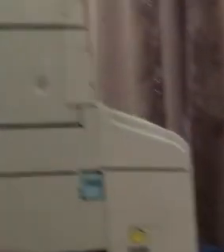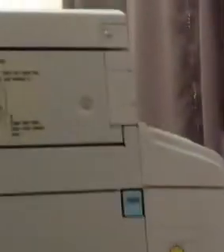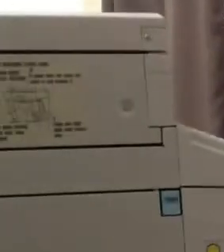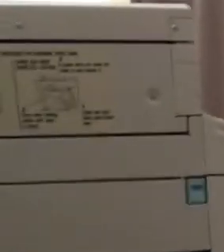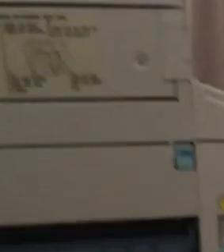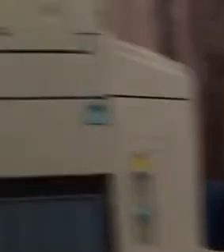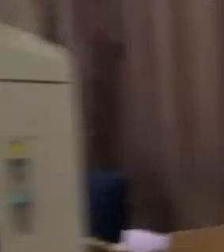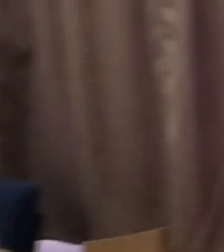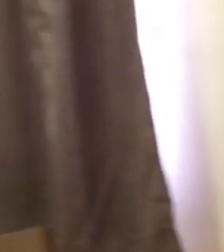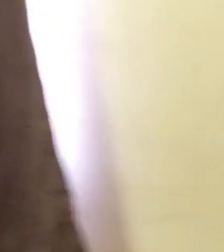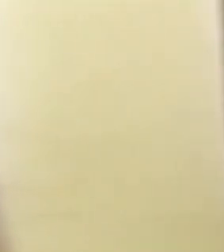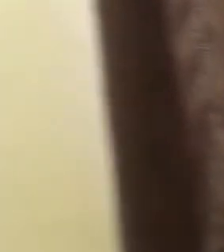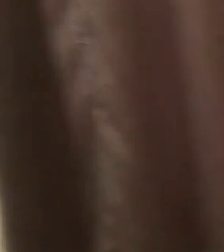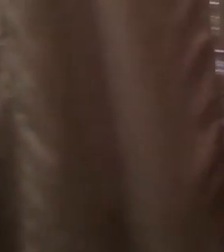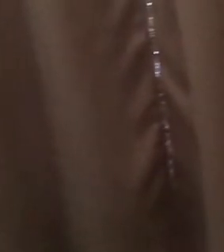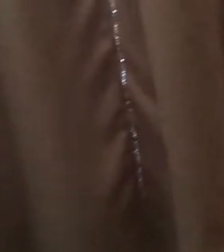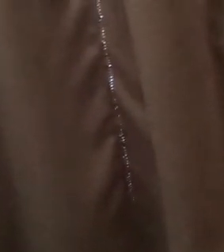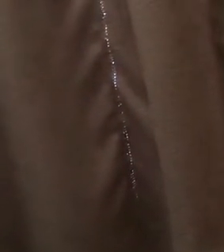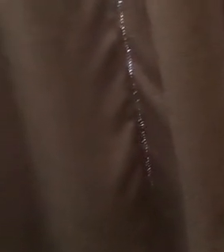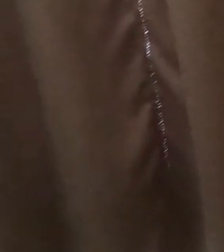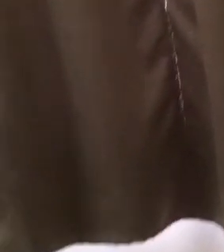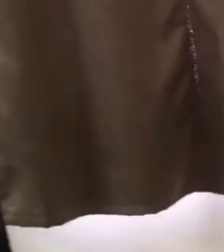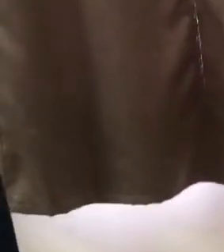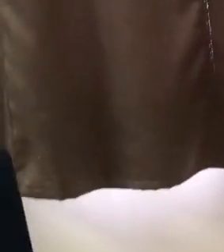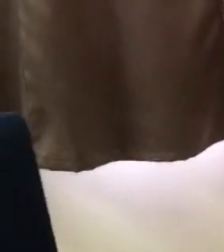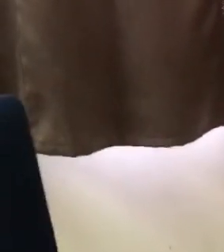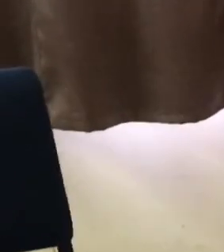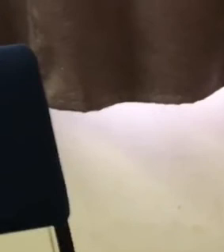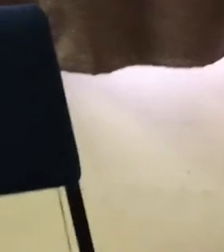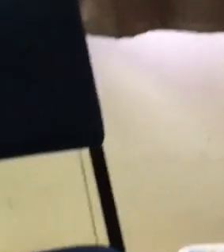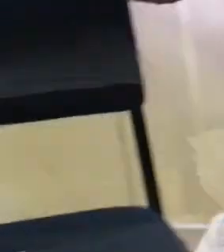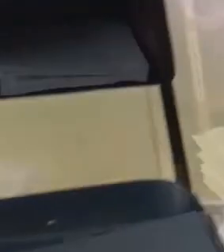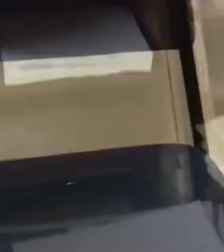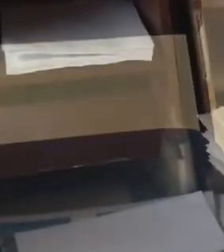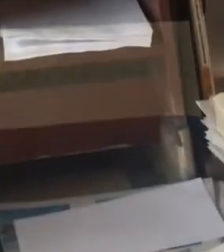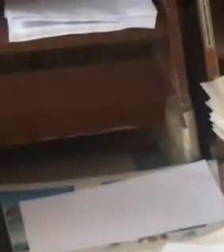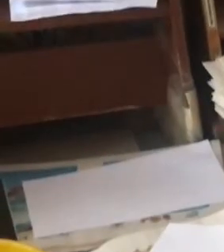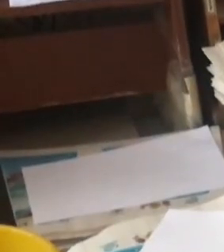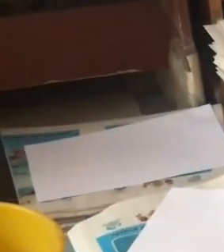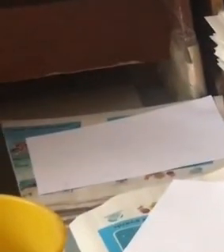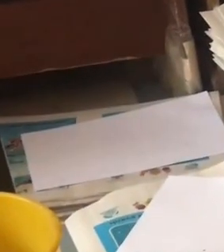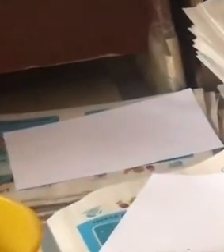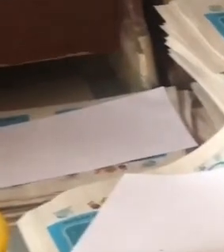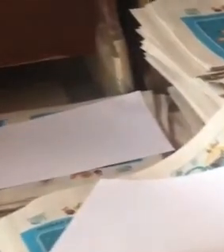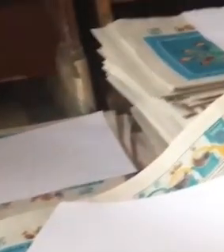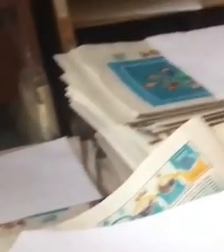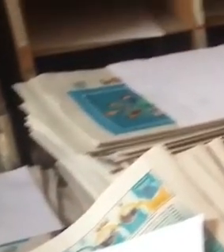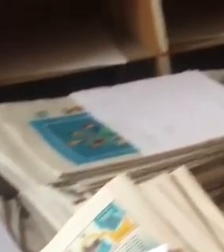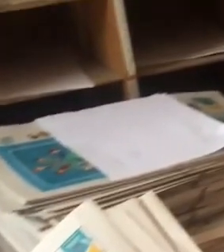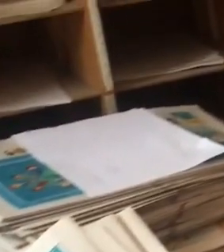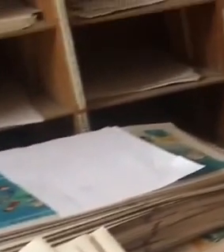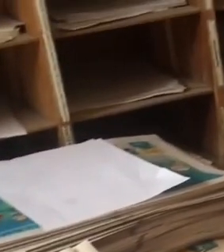there. Some of these ones they just came yesterday in the afternoon. So as you can see, the same thing